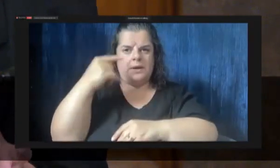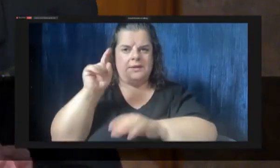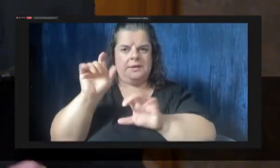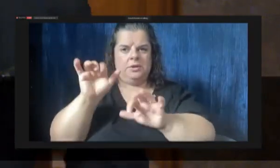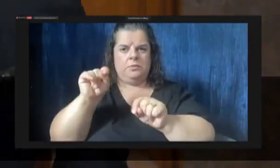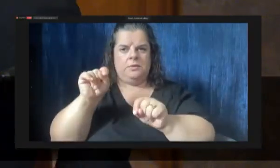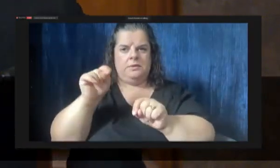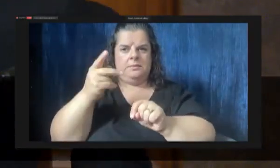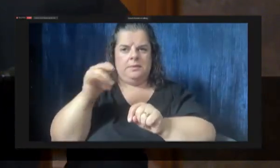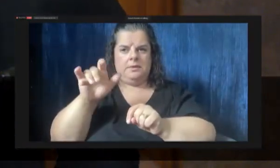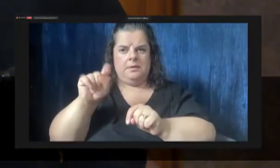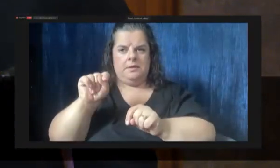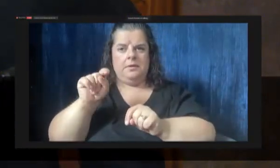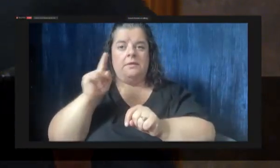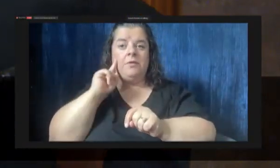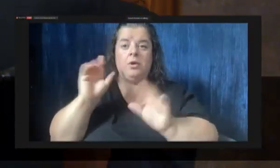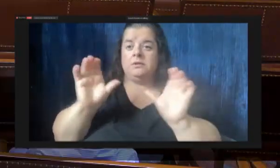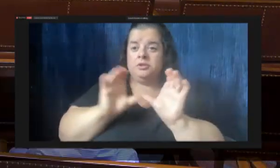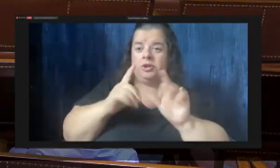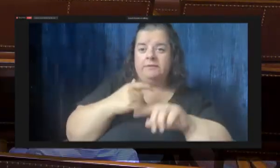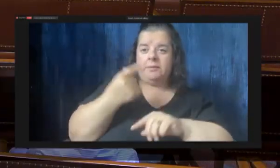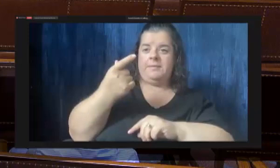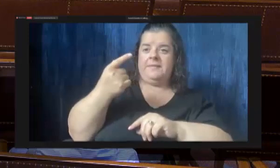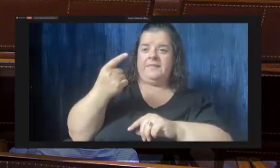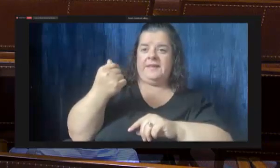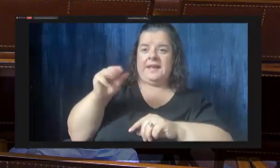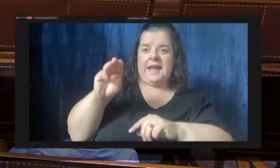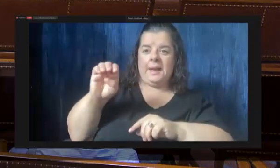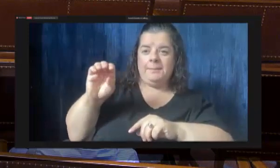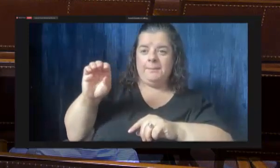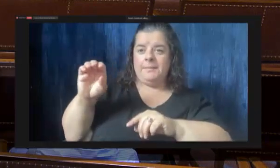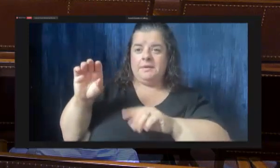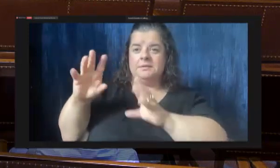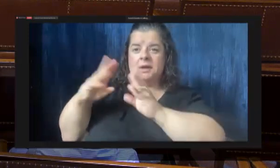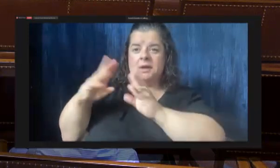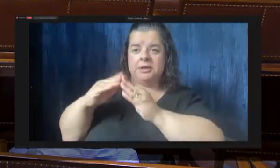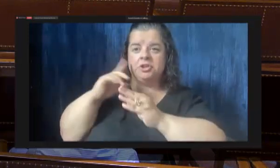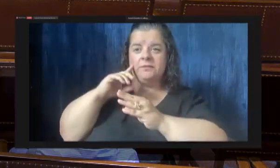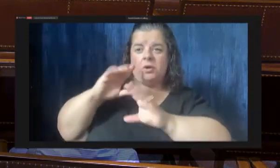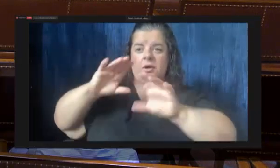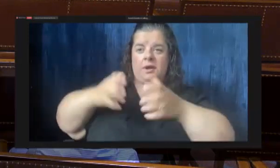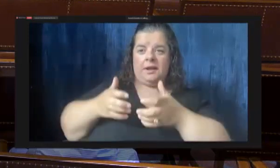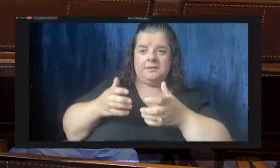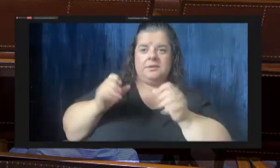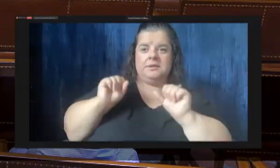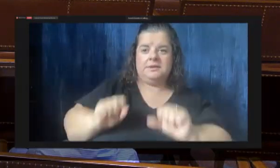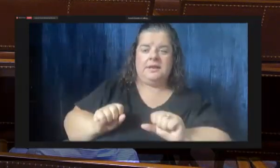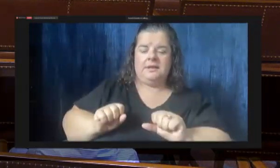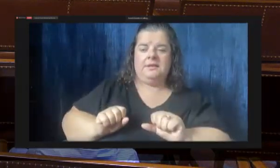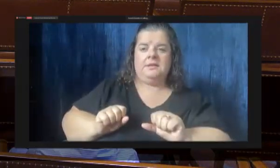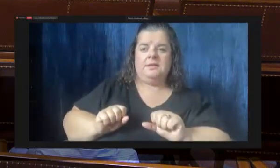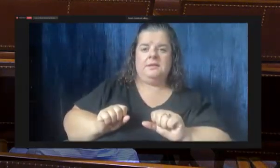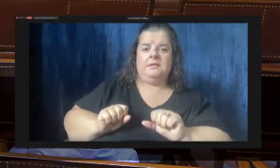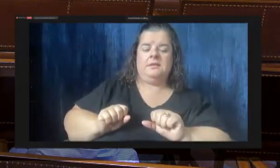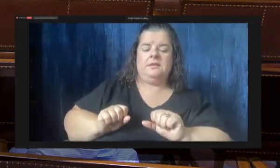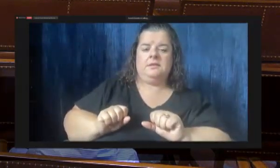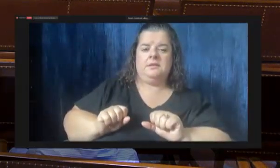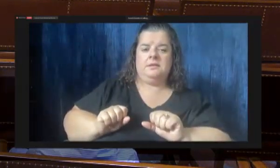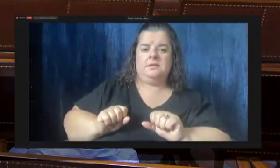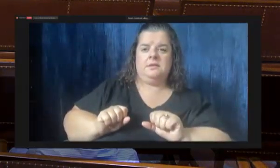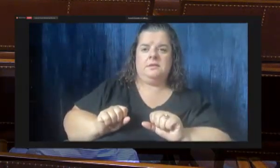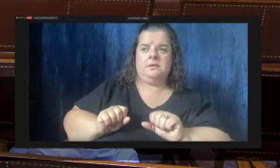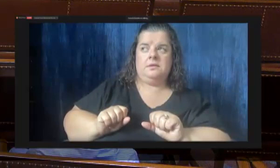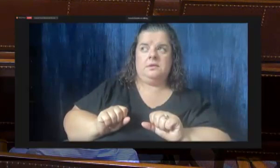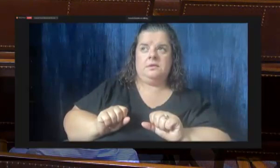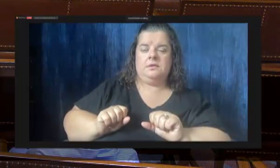be certified by the Game Commission as an entity that can engage in, I don't know what to